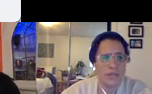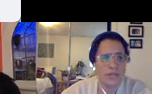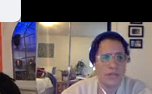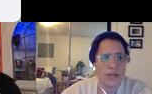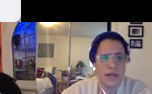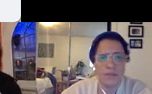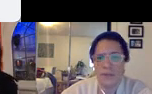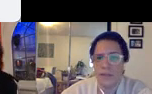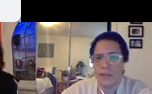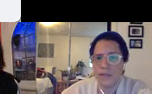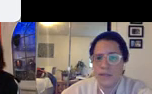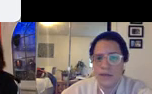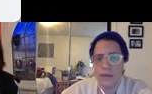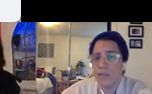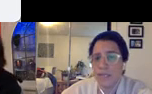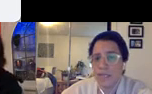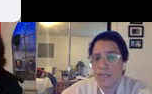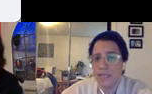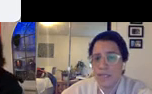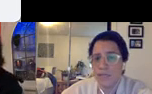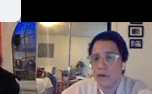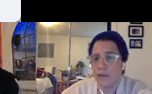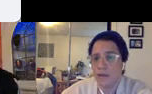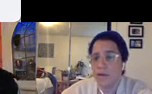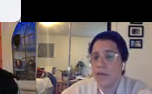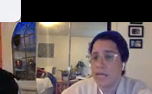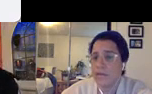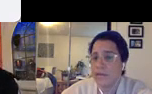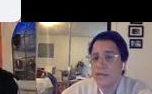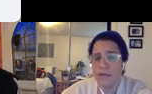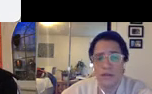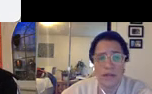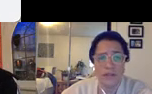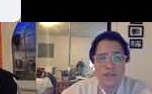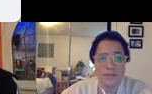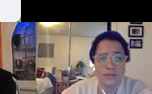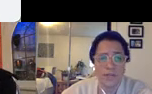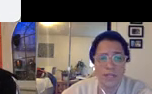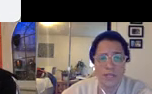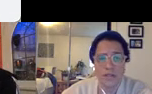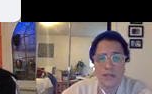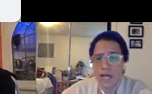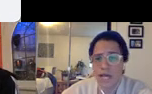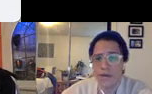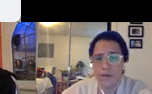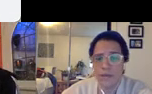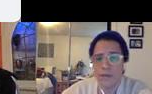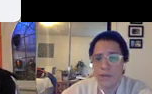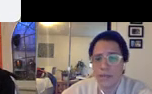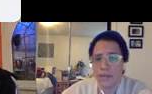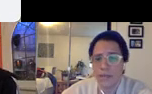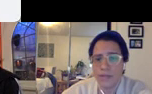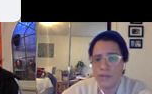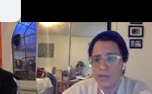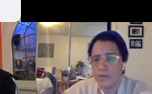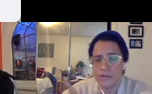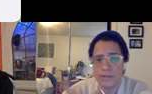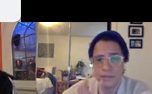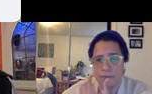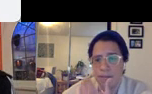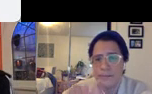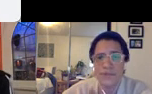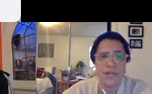way to make this public if you all are okay with it. I'll just make it so it's not editable by anyone